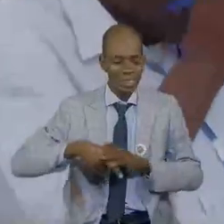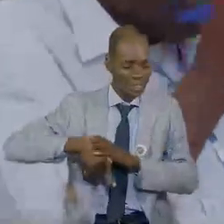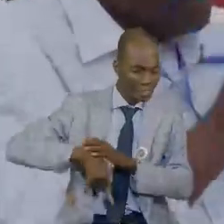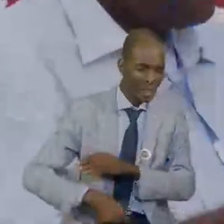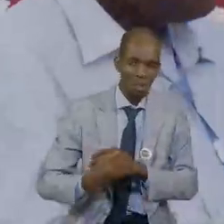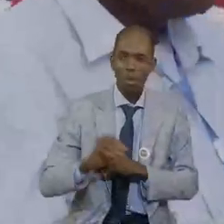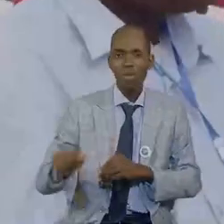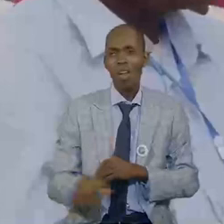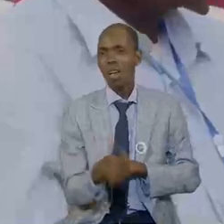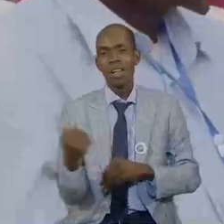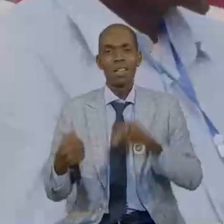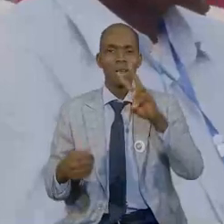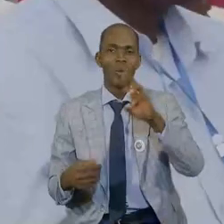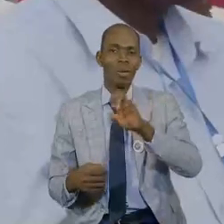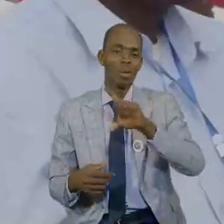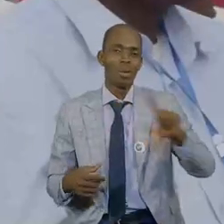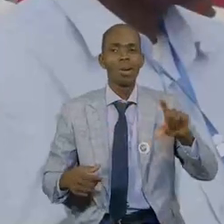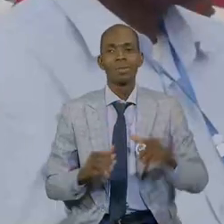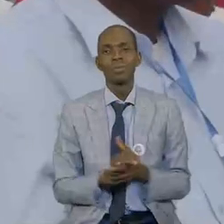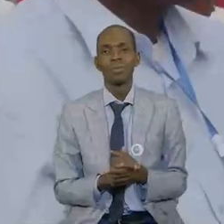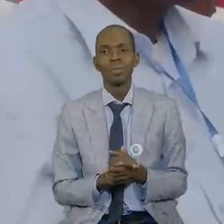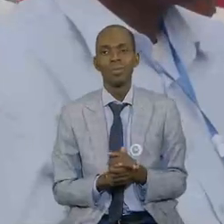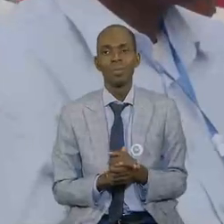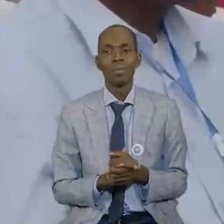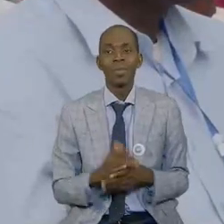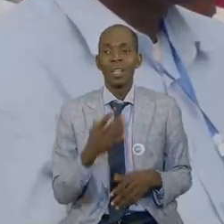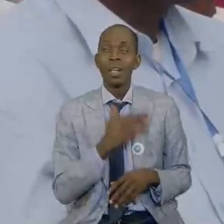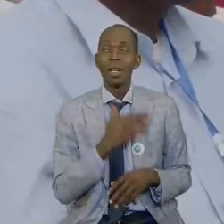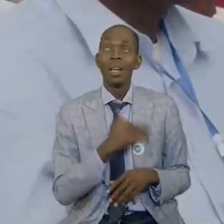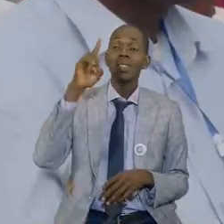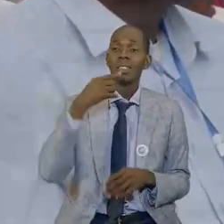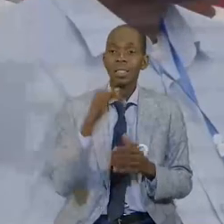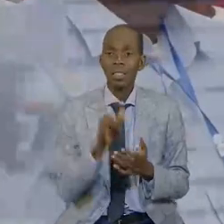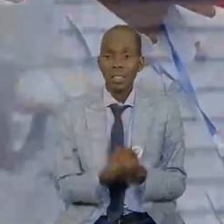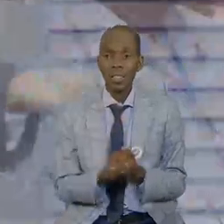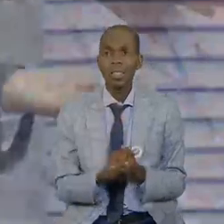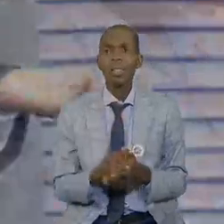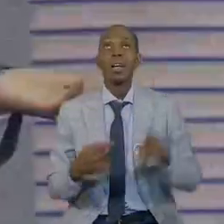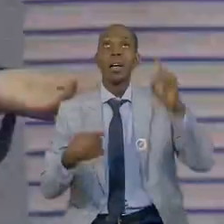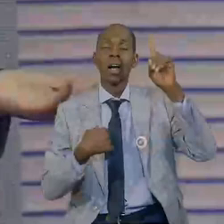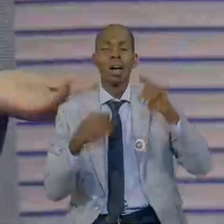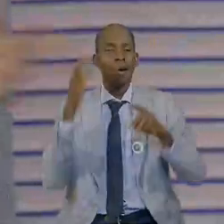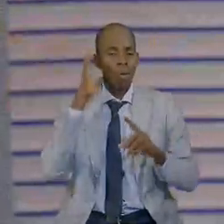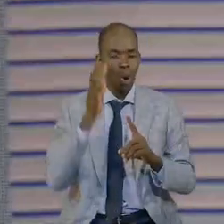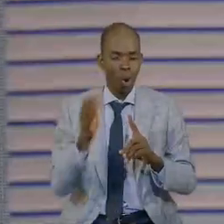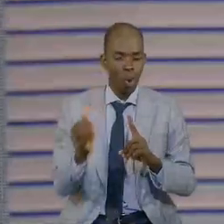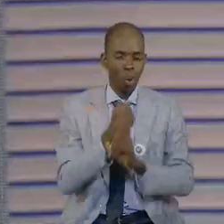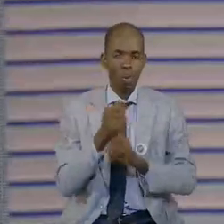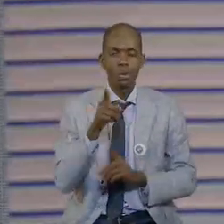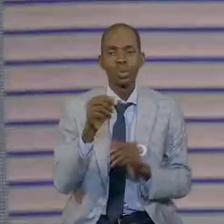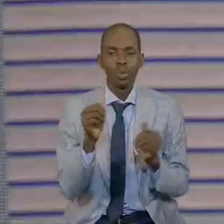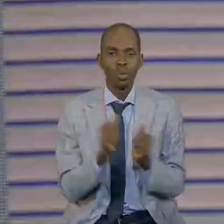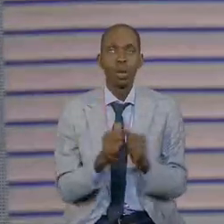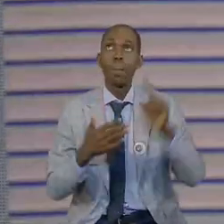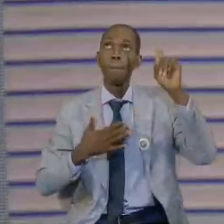plus longue que le fond de tout puits. And he says, I will hold you with my right hand. Et il dit, je te tiens de ma droite triomphante.